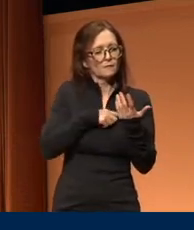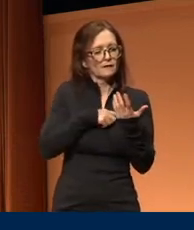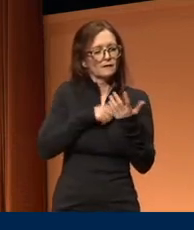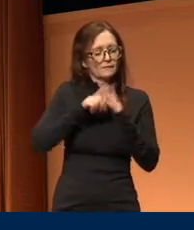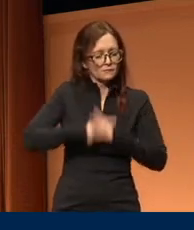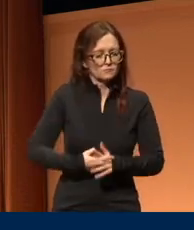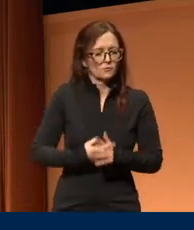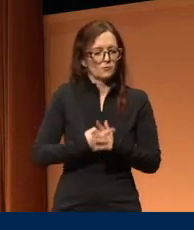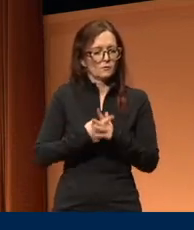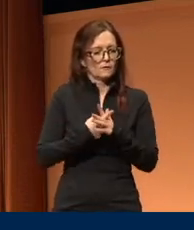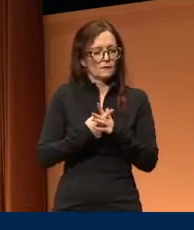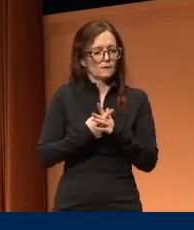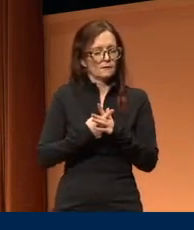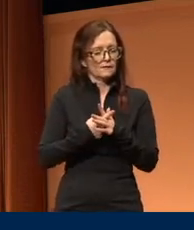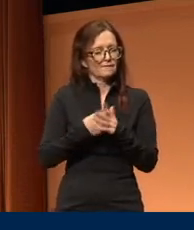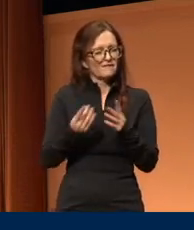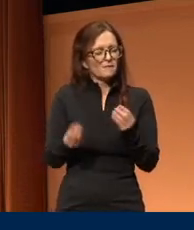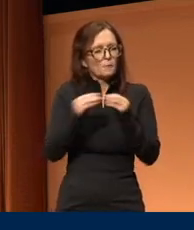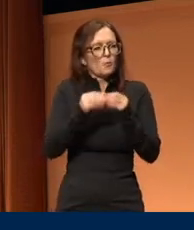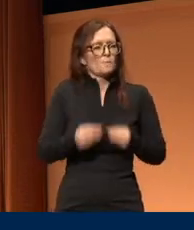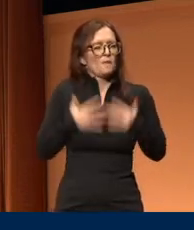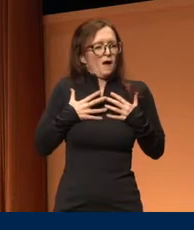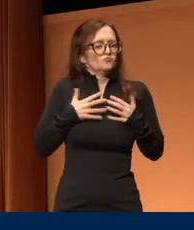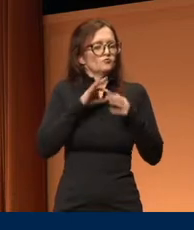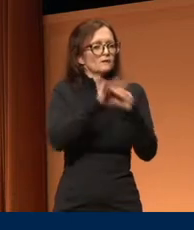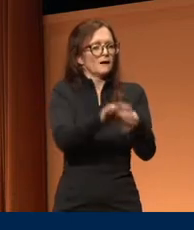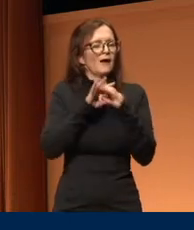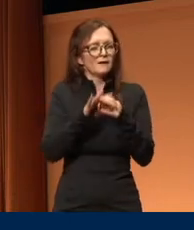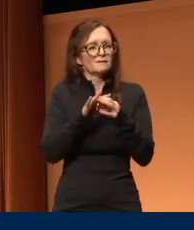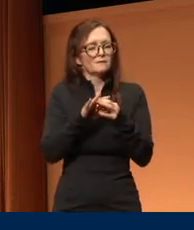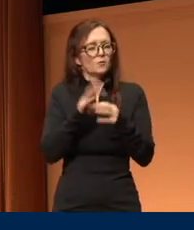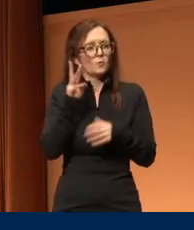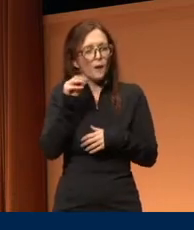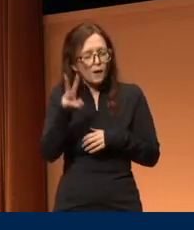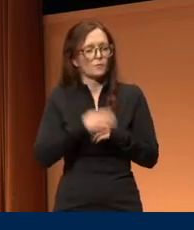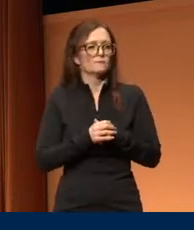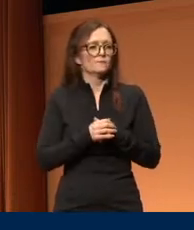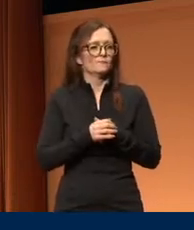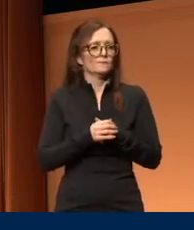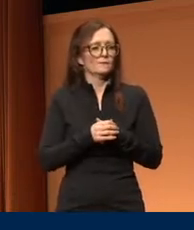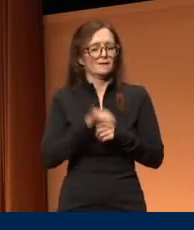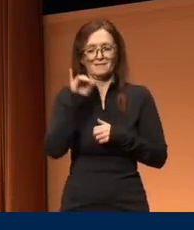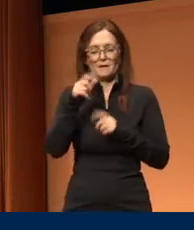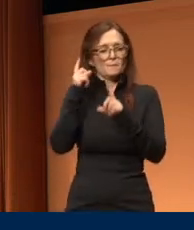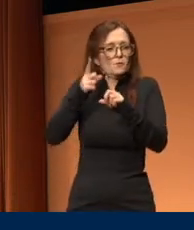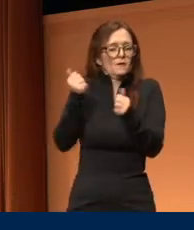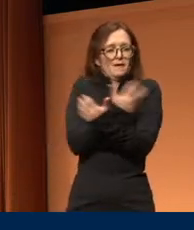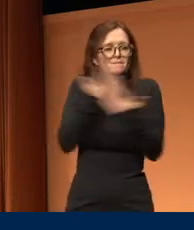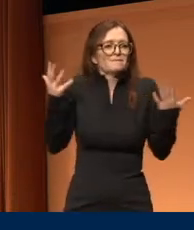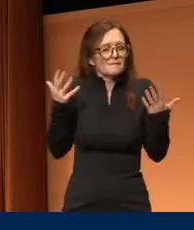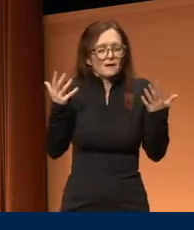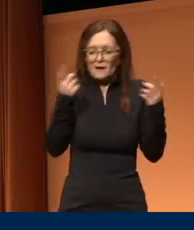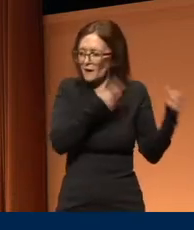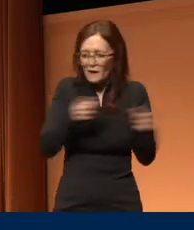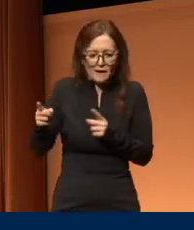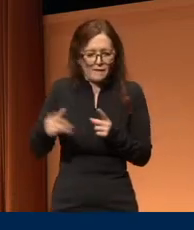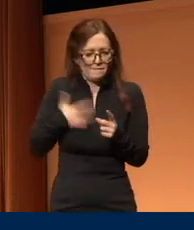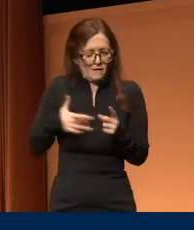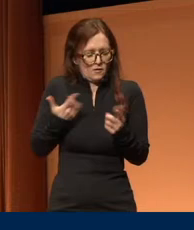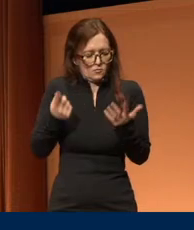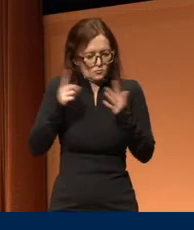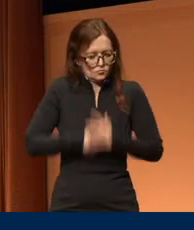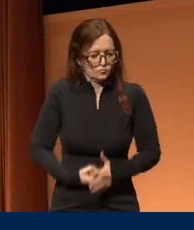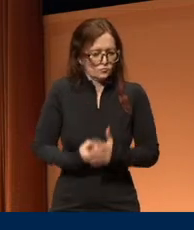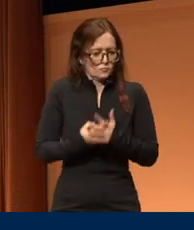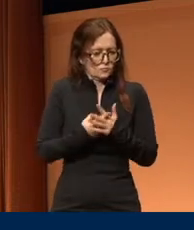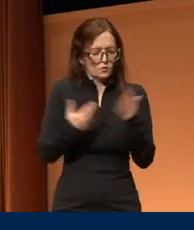a fusional, passionate connection, end of quote. At that point, everything that was happening still felt very